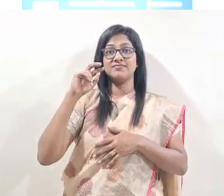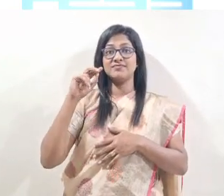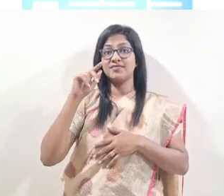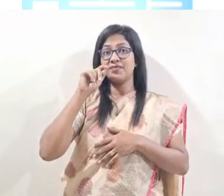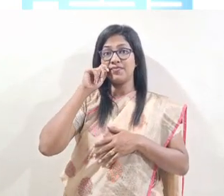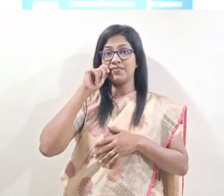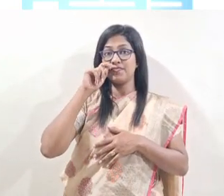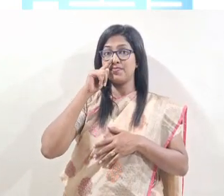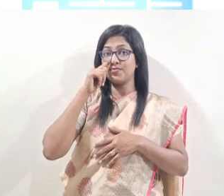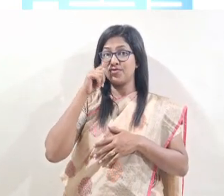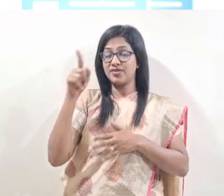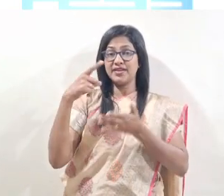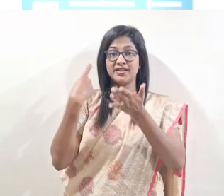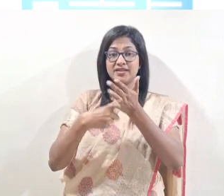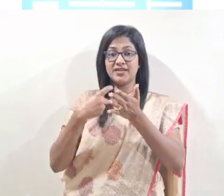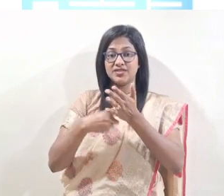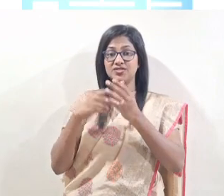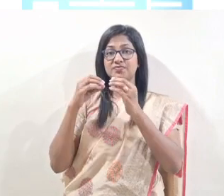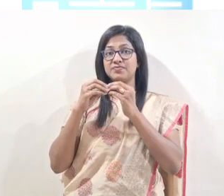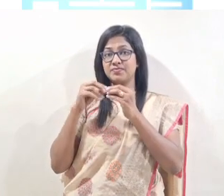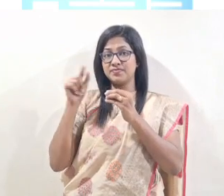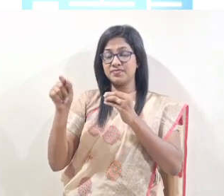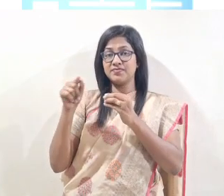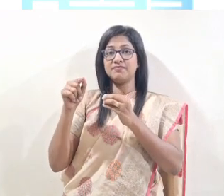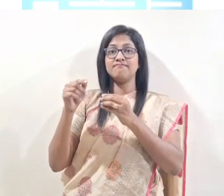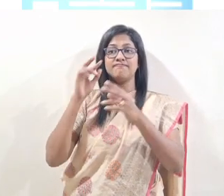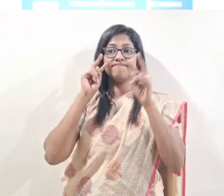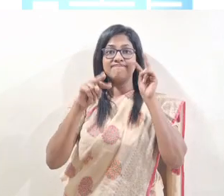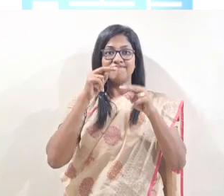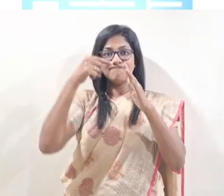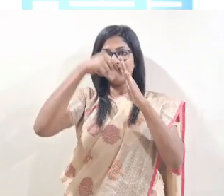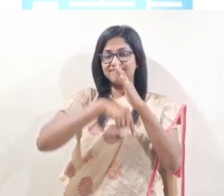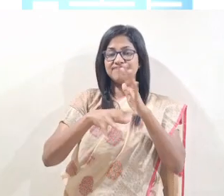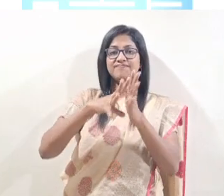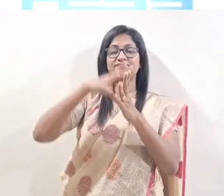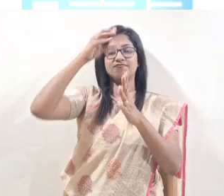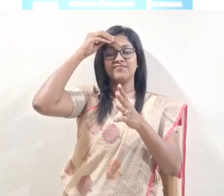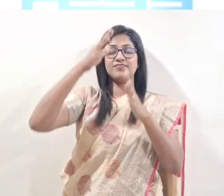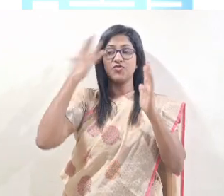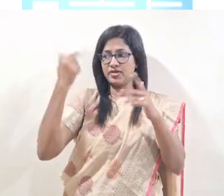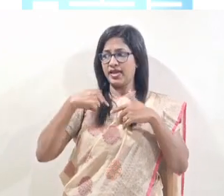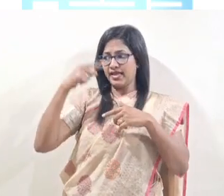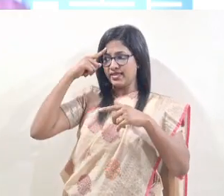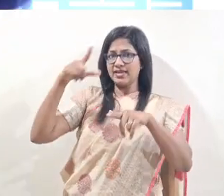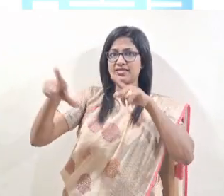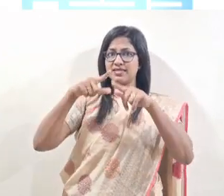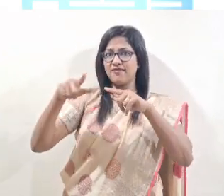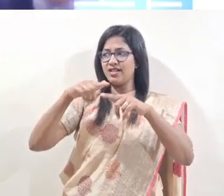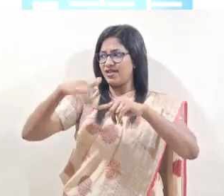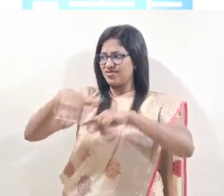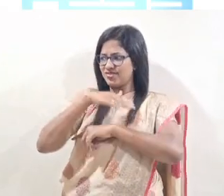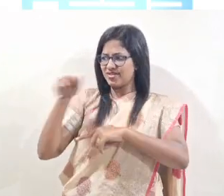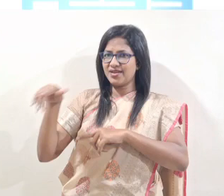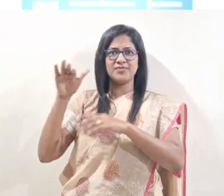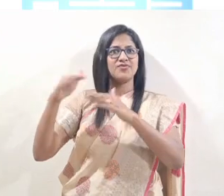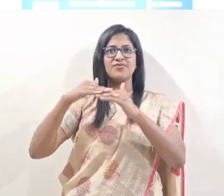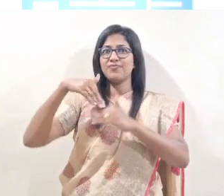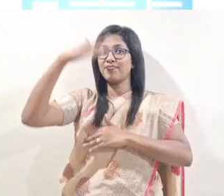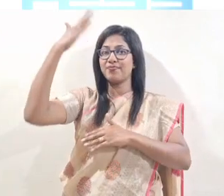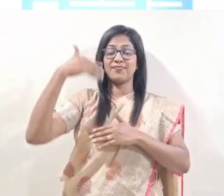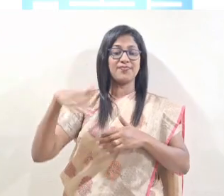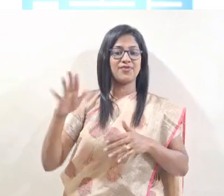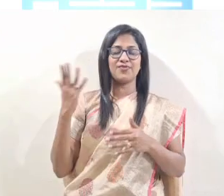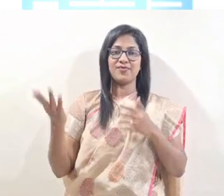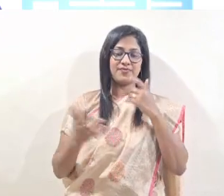by Rashmi. I always thought that you are a civil engineer because in our interaction, but you are much beyond. So